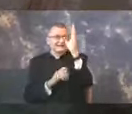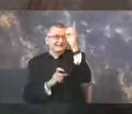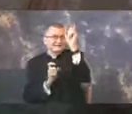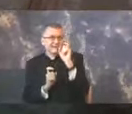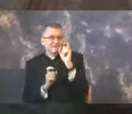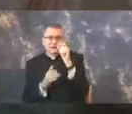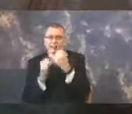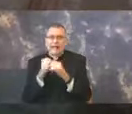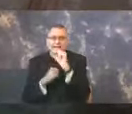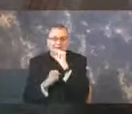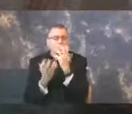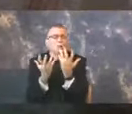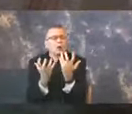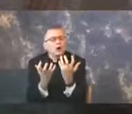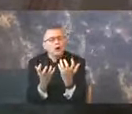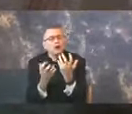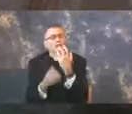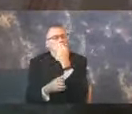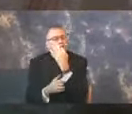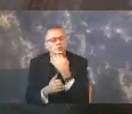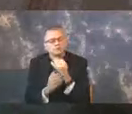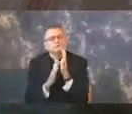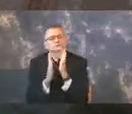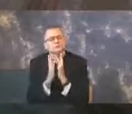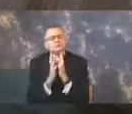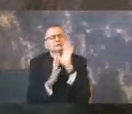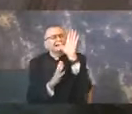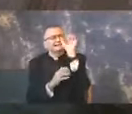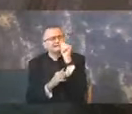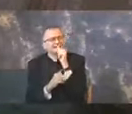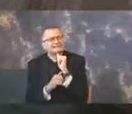Supper, the sacrifice of Calvary itself, should be?